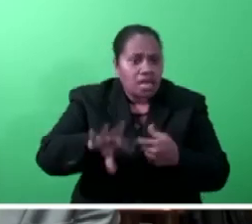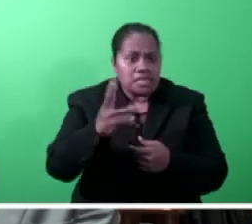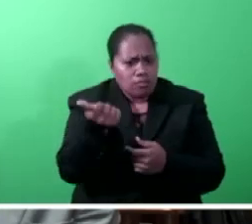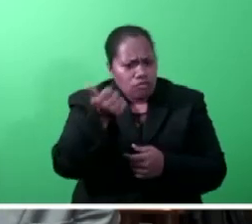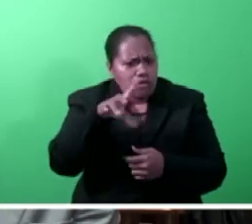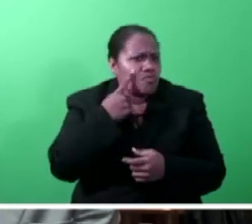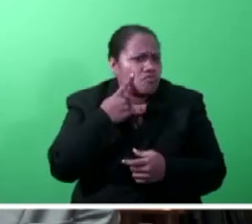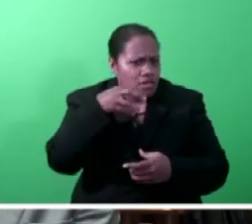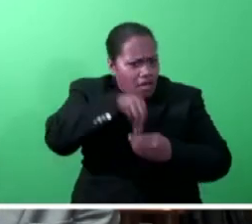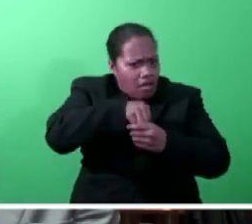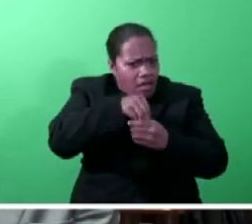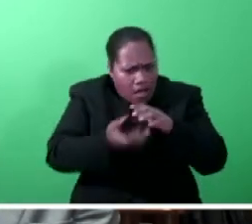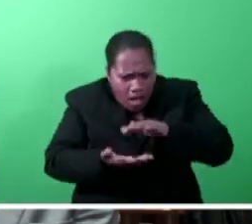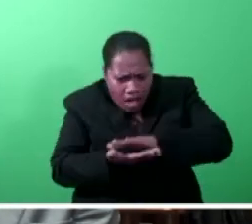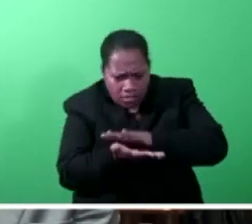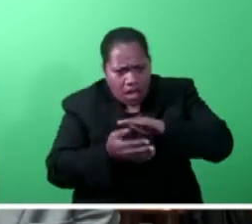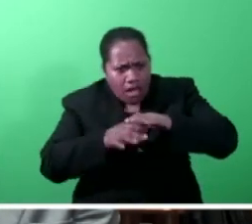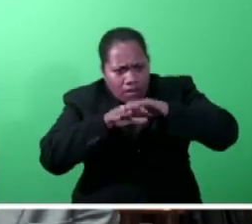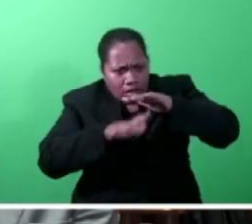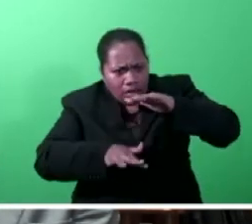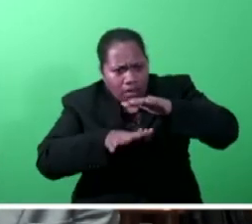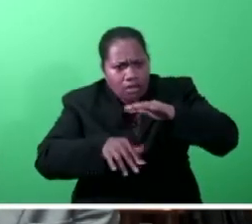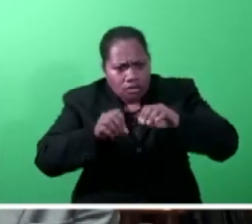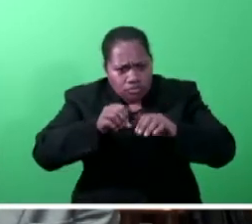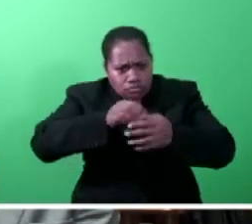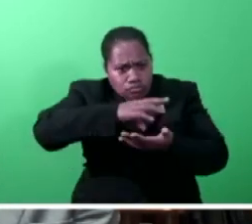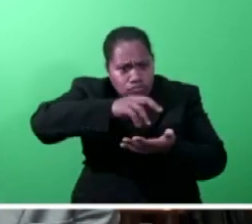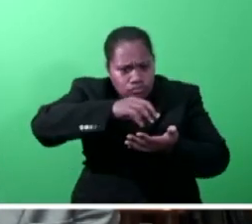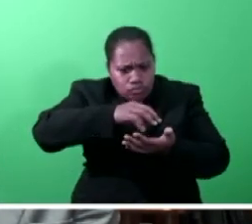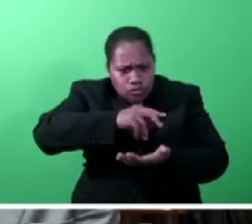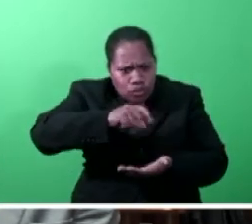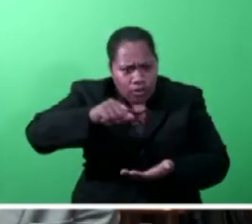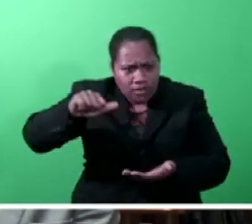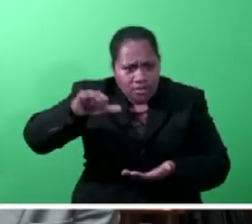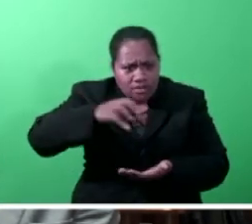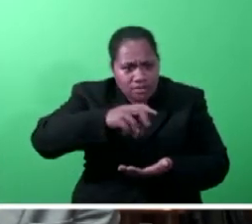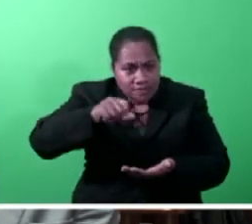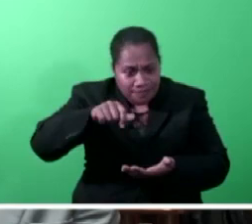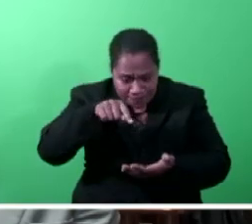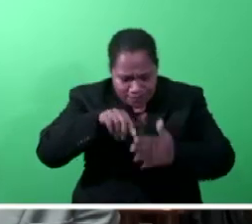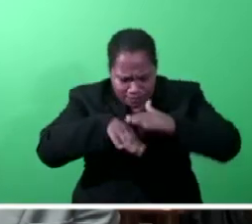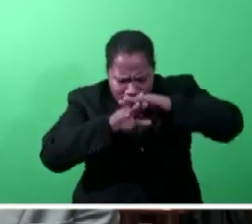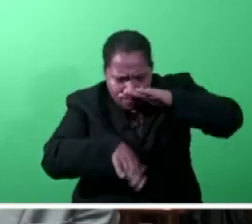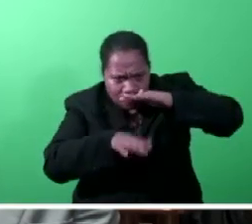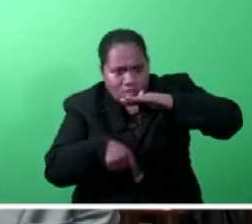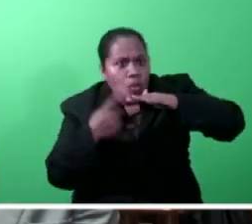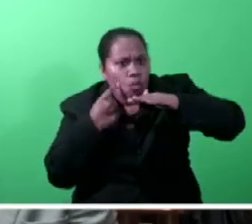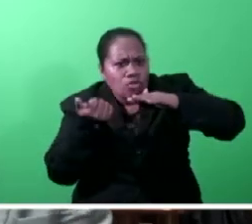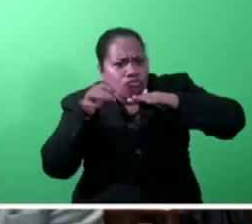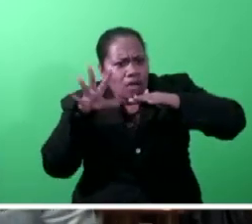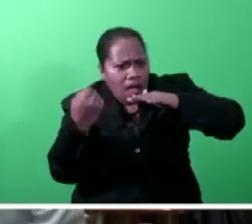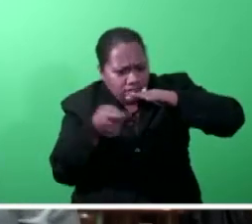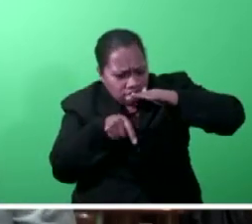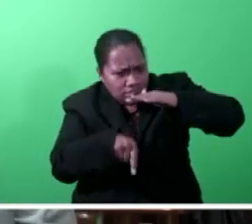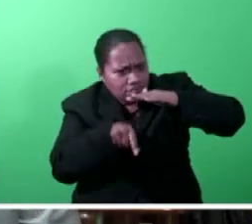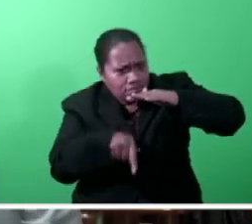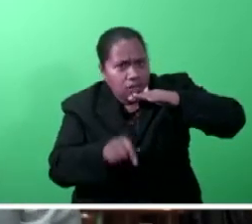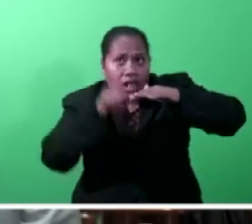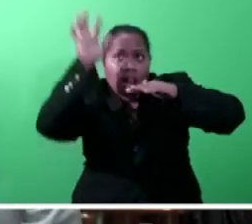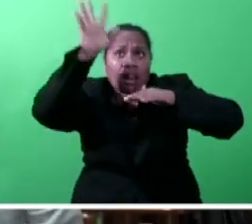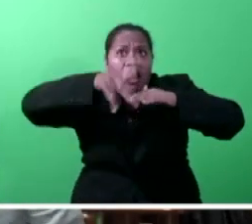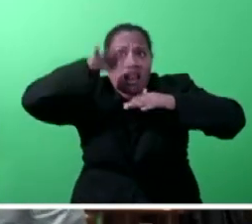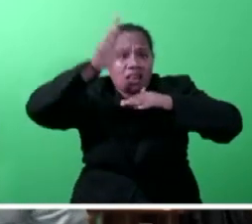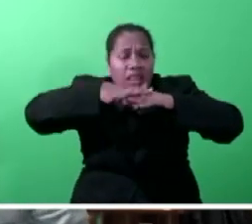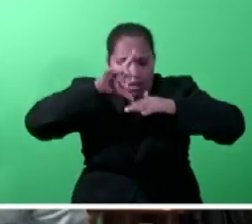always have to be able to track. One of the new tools that has been brought in by the Met now is the development of the Fiji Flash